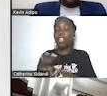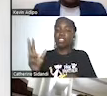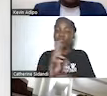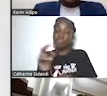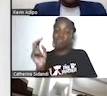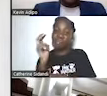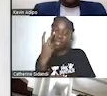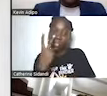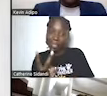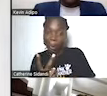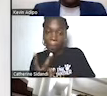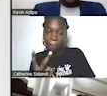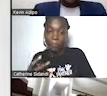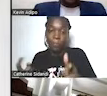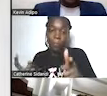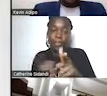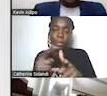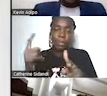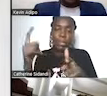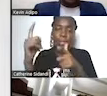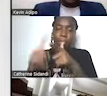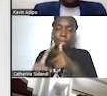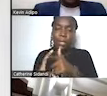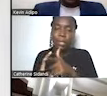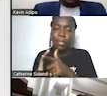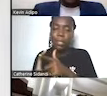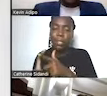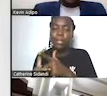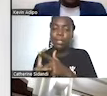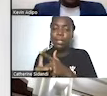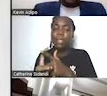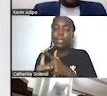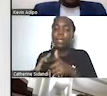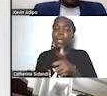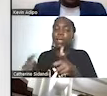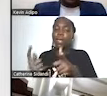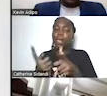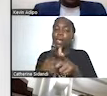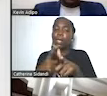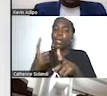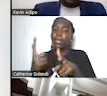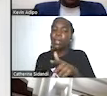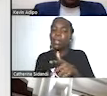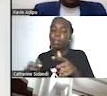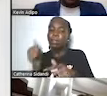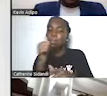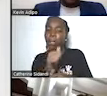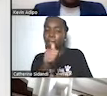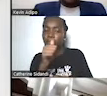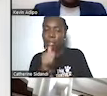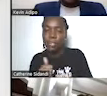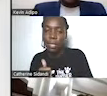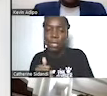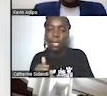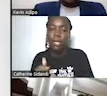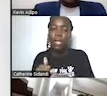The point that we need to stop is when we're going to harm the person in terms of their privacy, in terms of giving out data